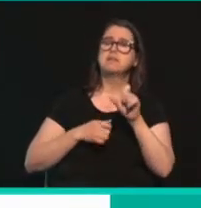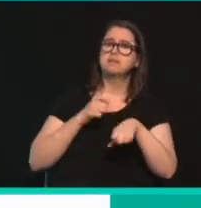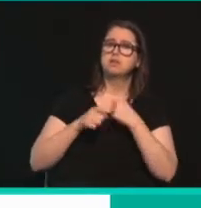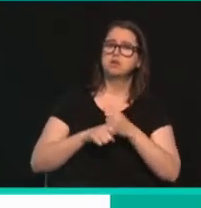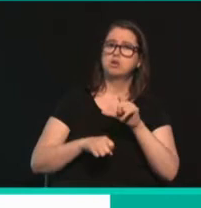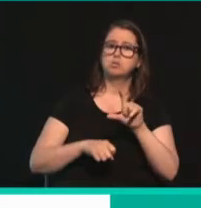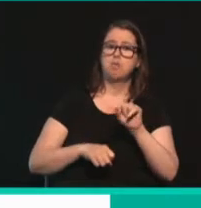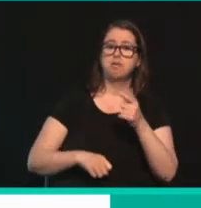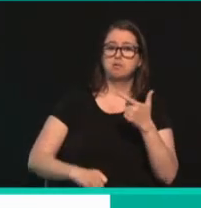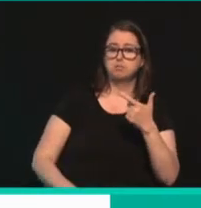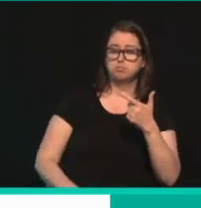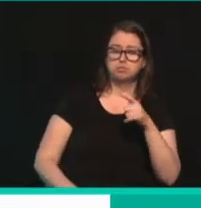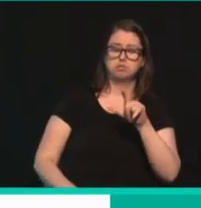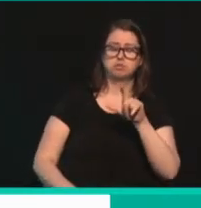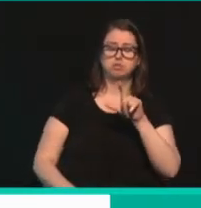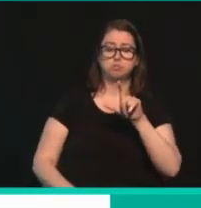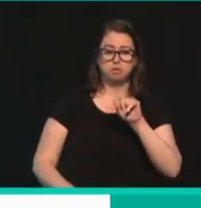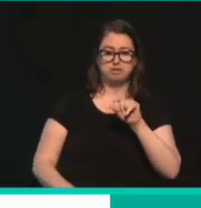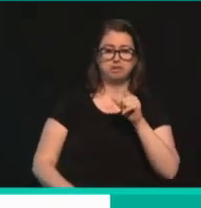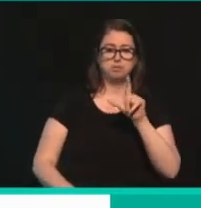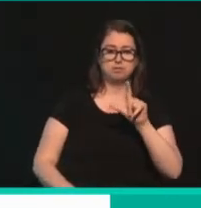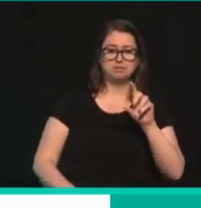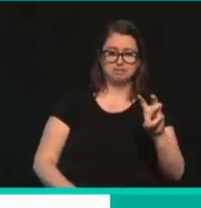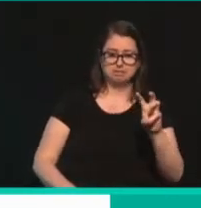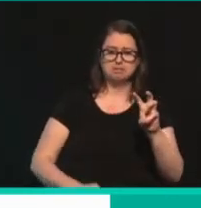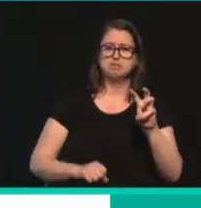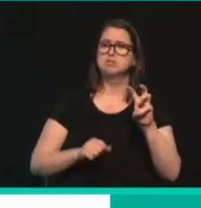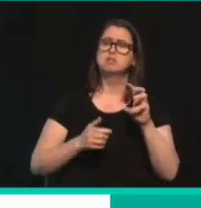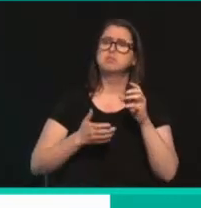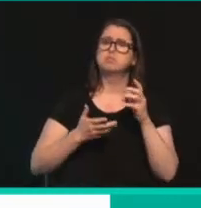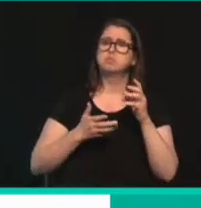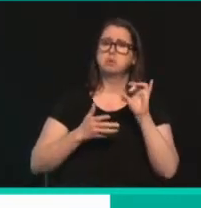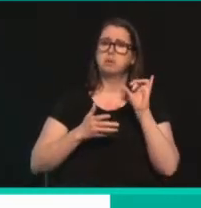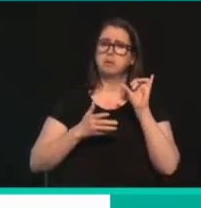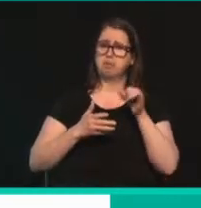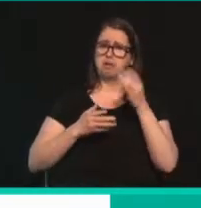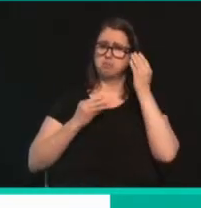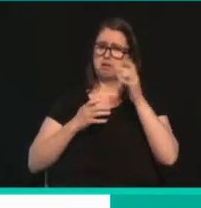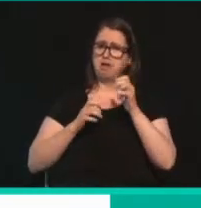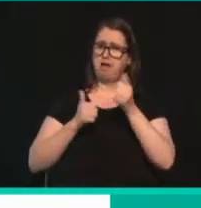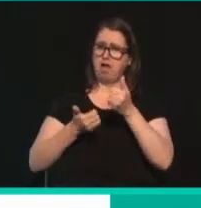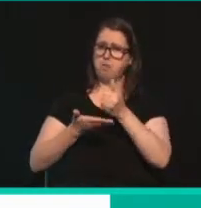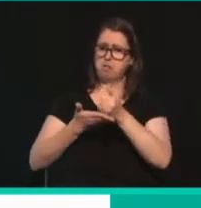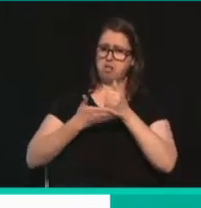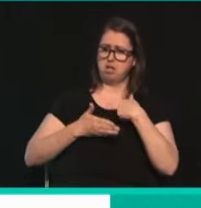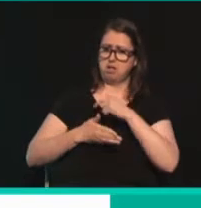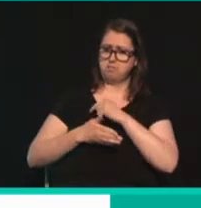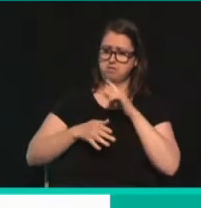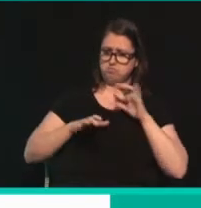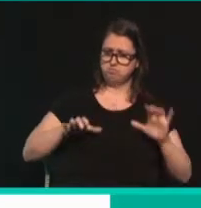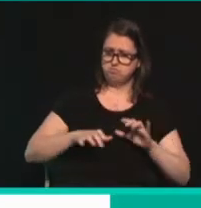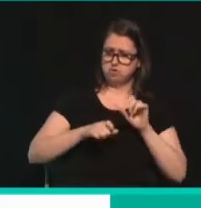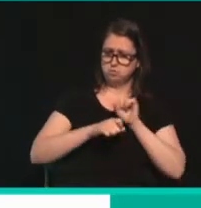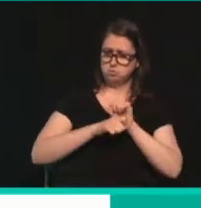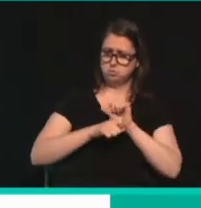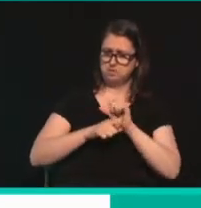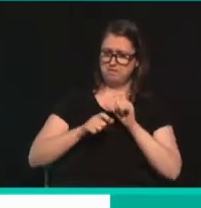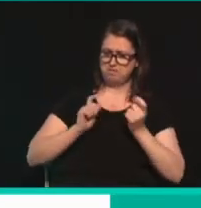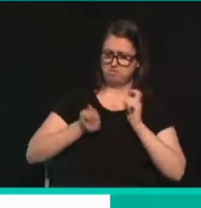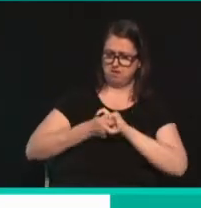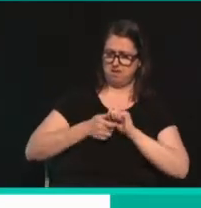2026. How will this transform the way you work? How will this impact